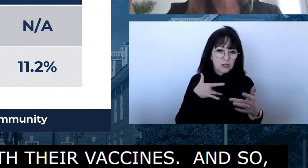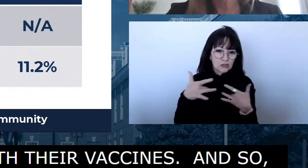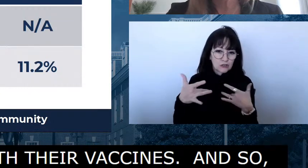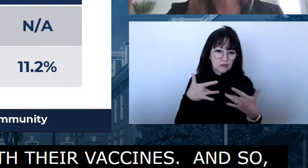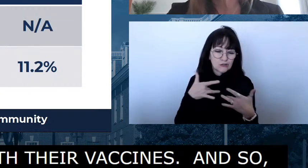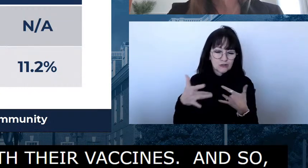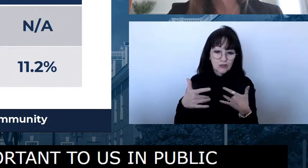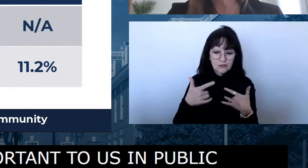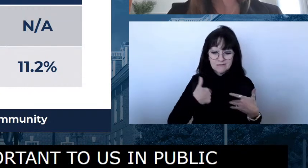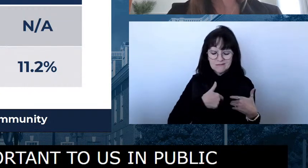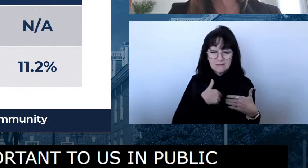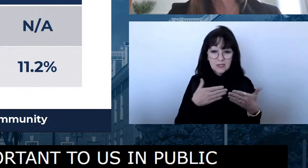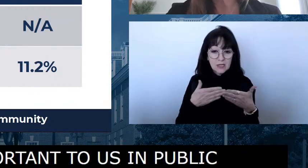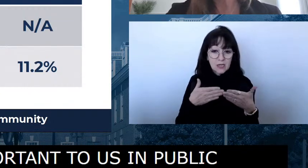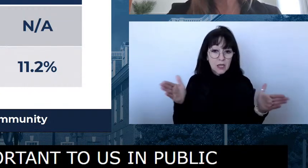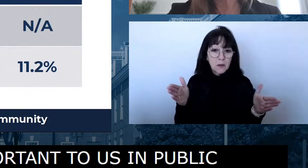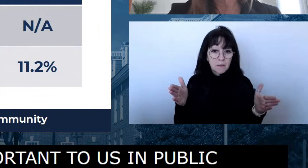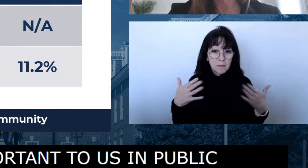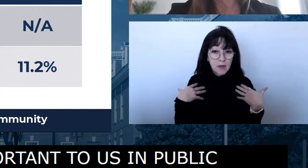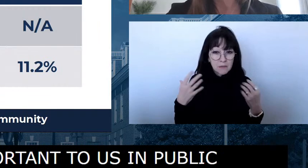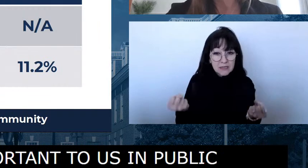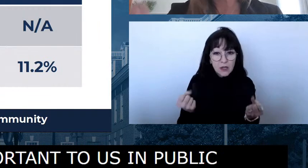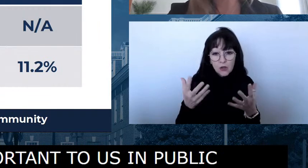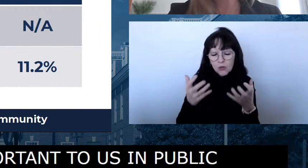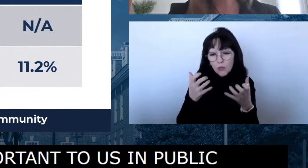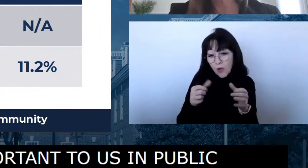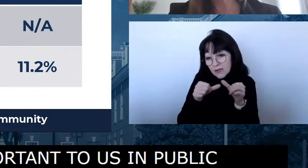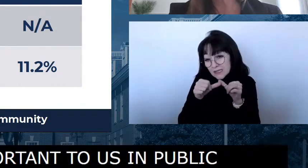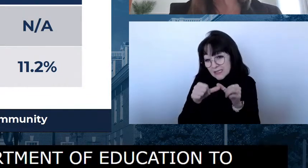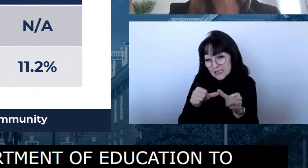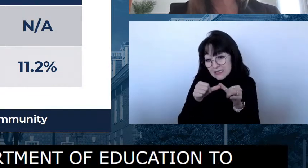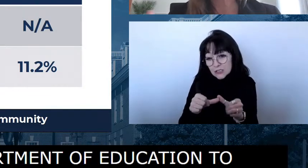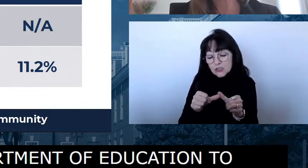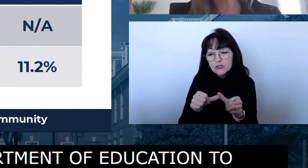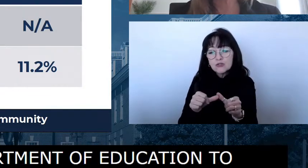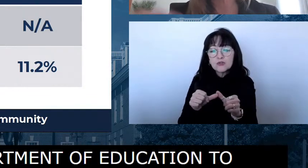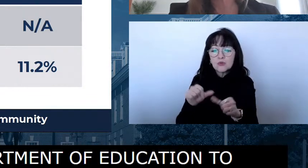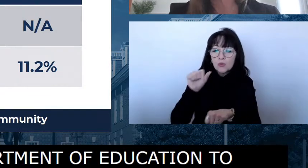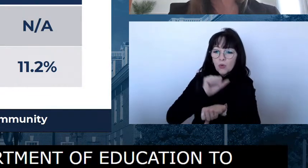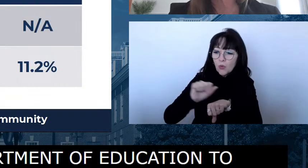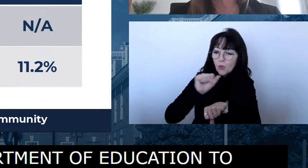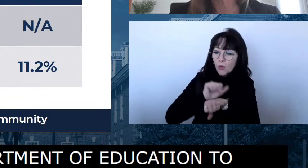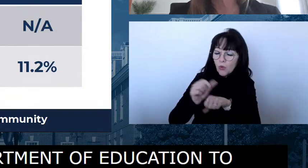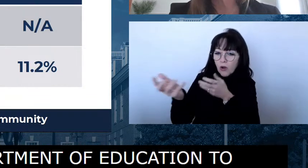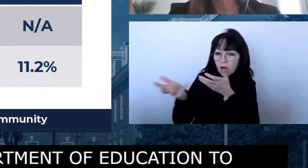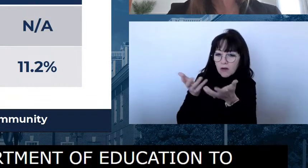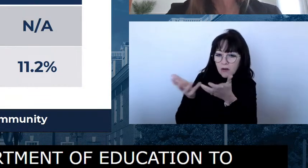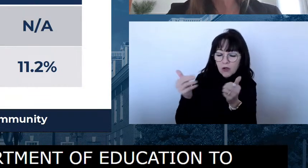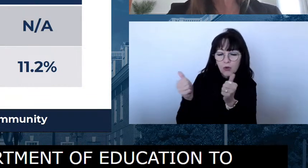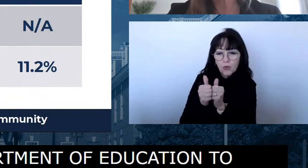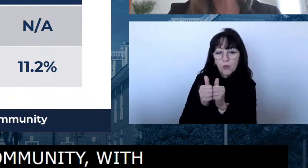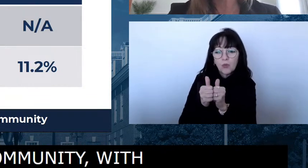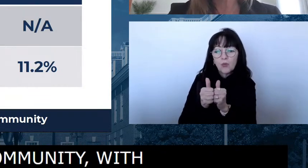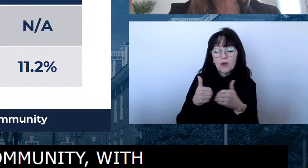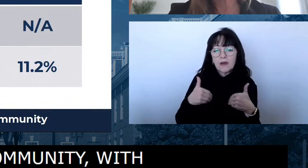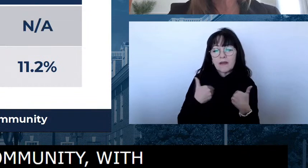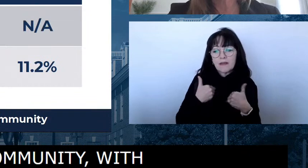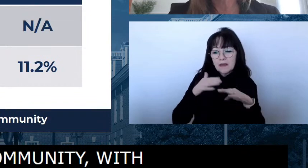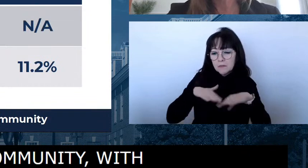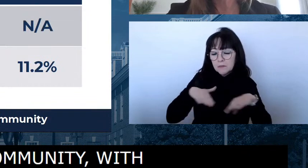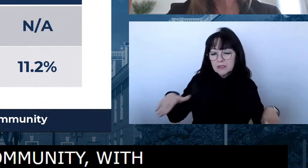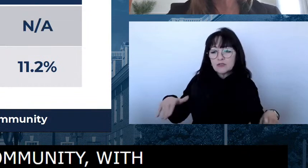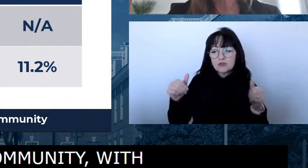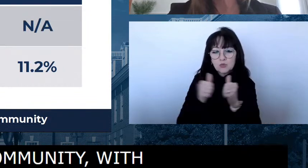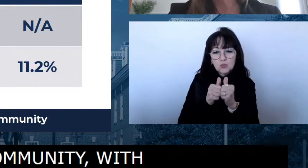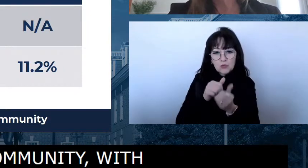of Education to continue to work with community, with pediatricians, but also with schools to do all we